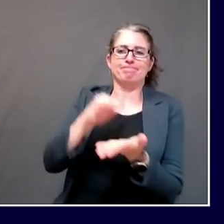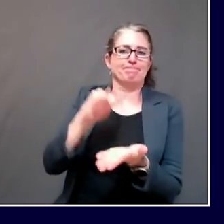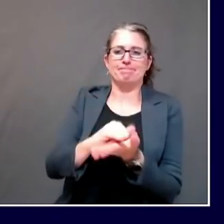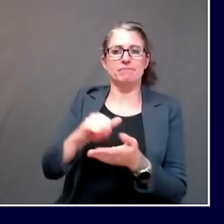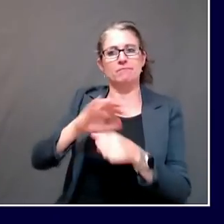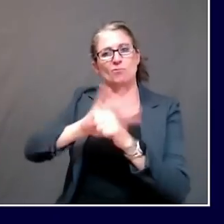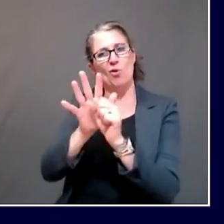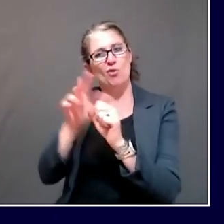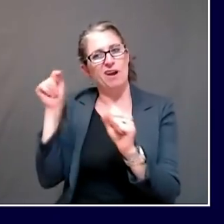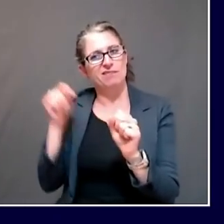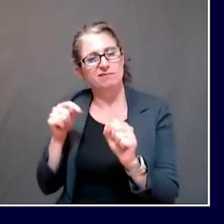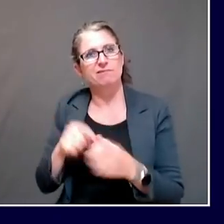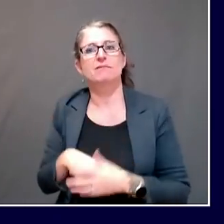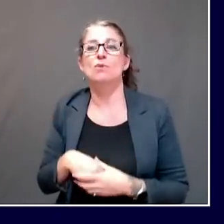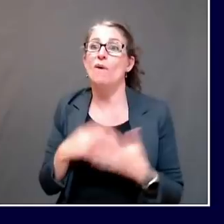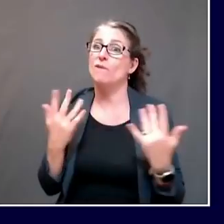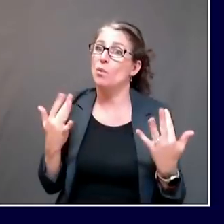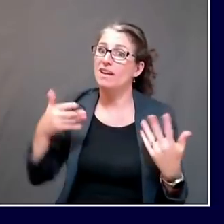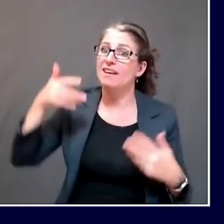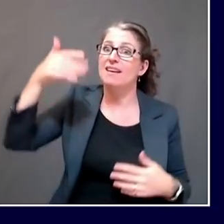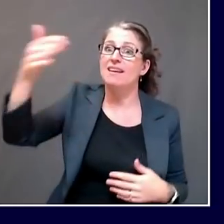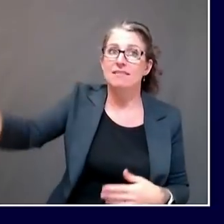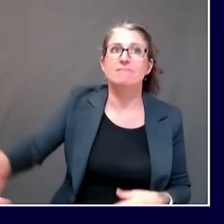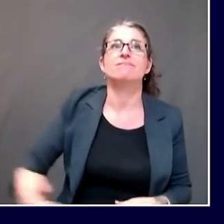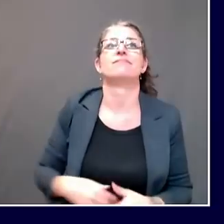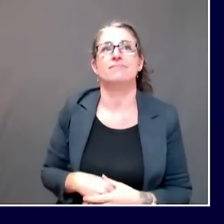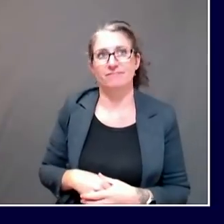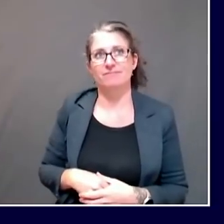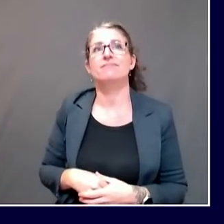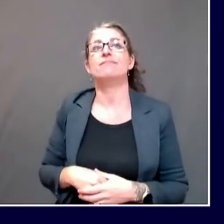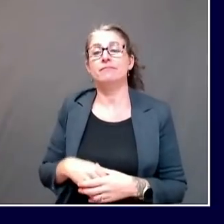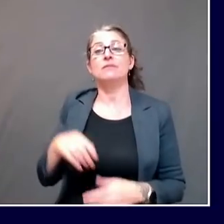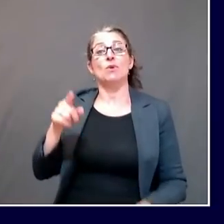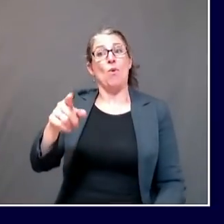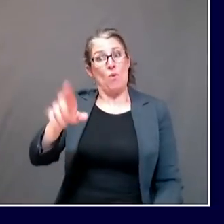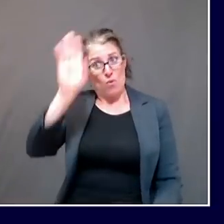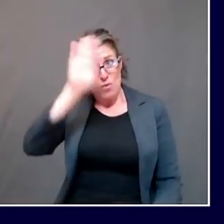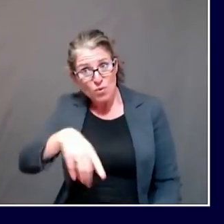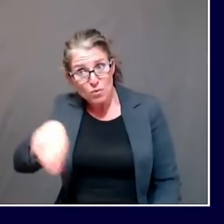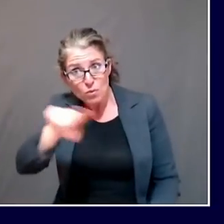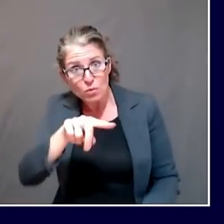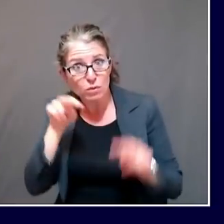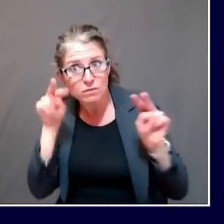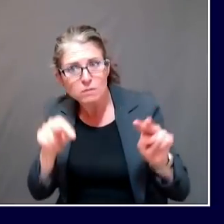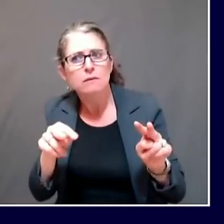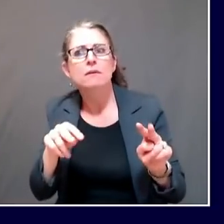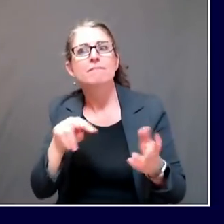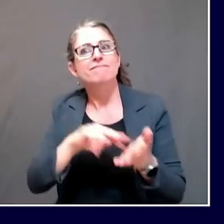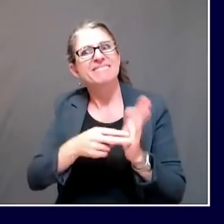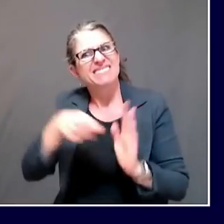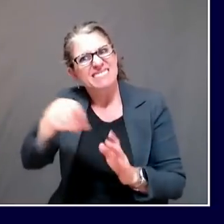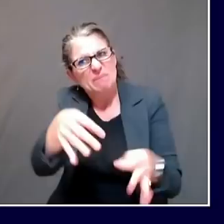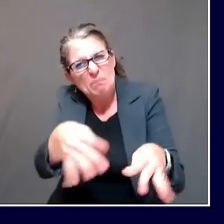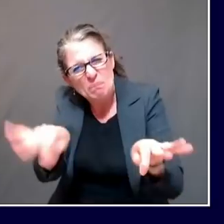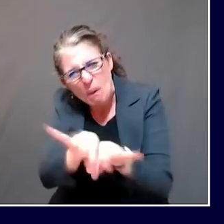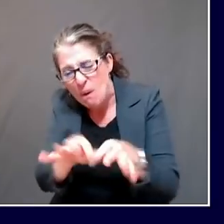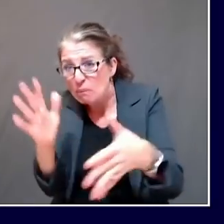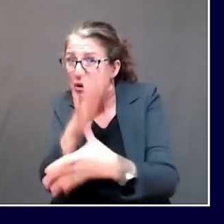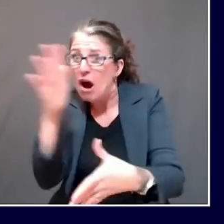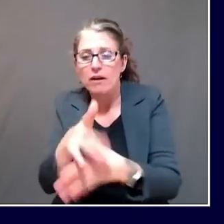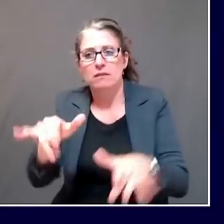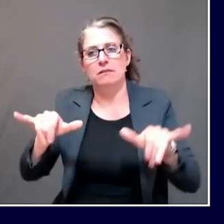many other good members of this team, the first priority we have is to protect the health and safety of Maine